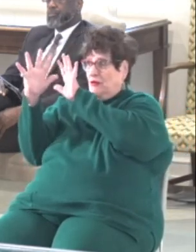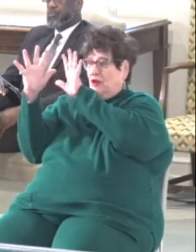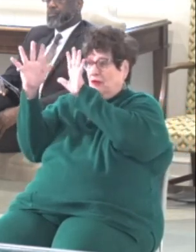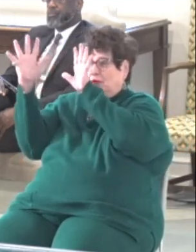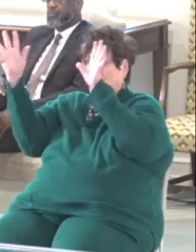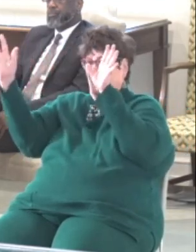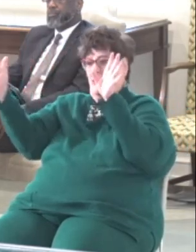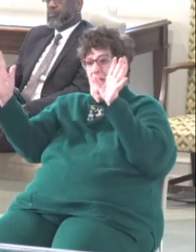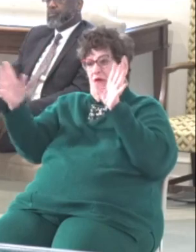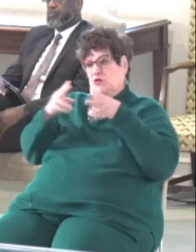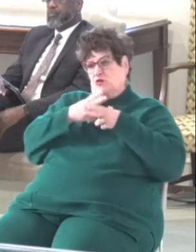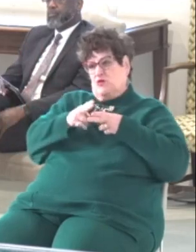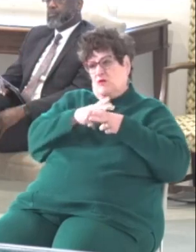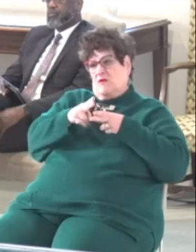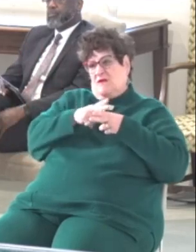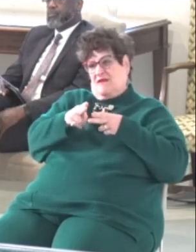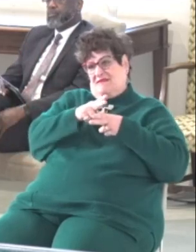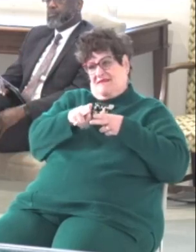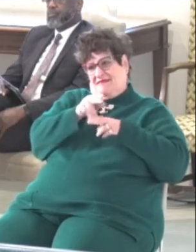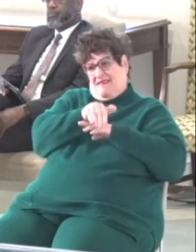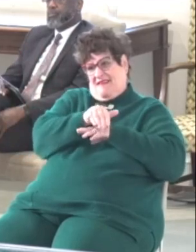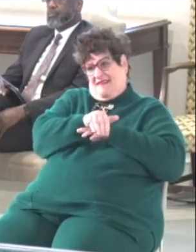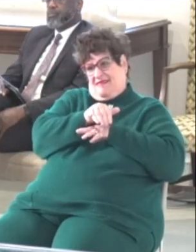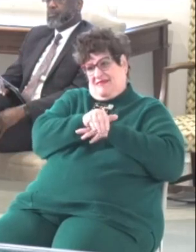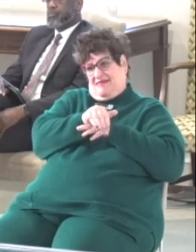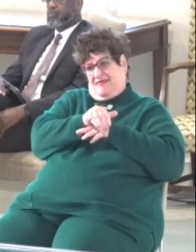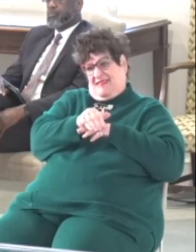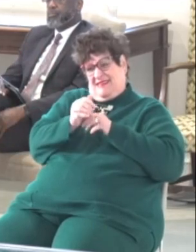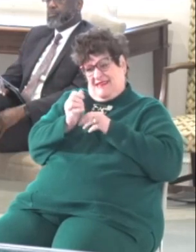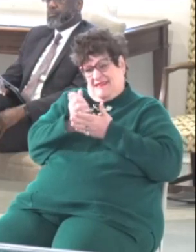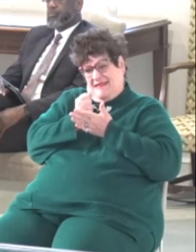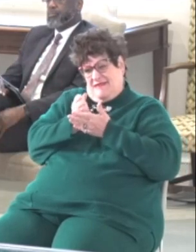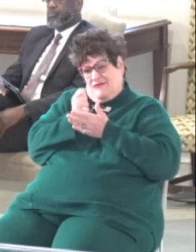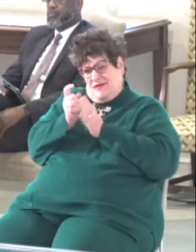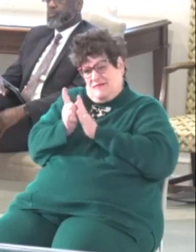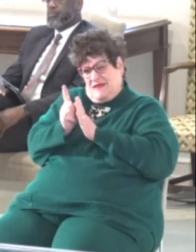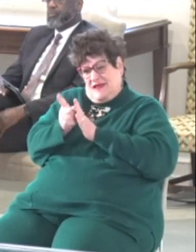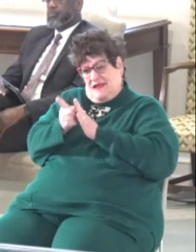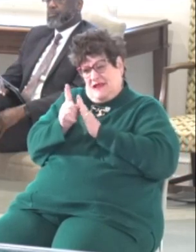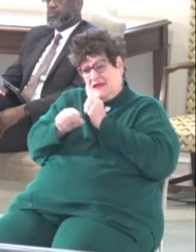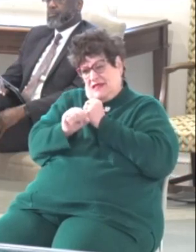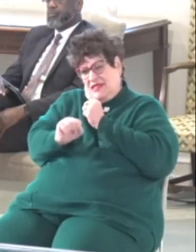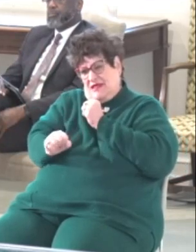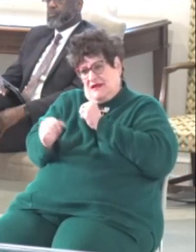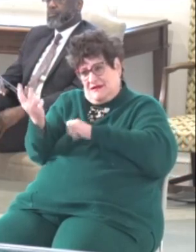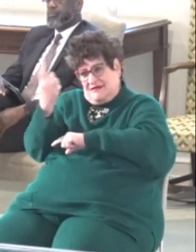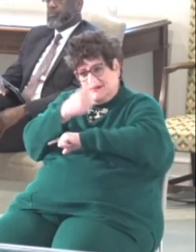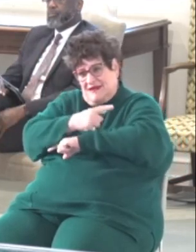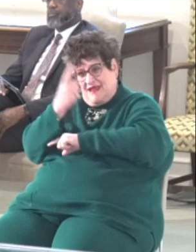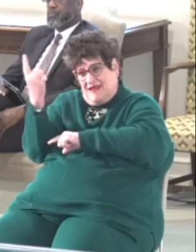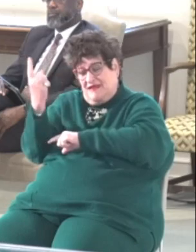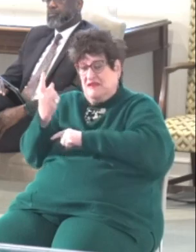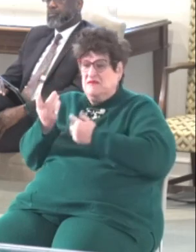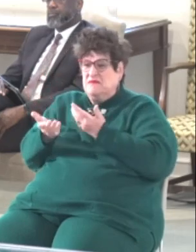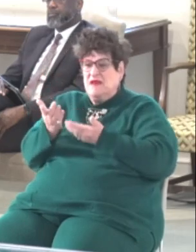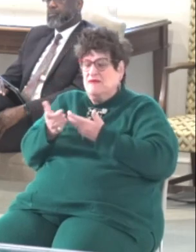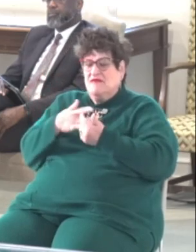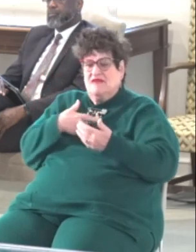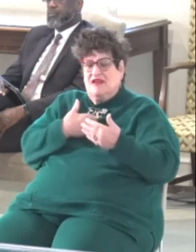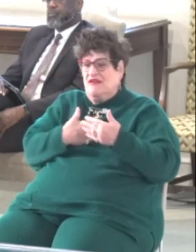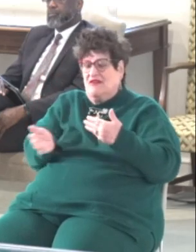by day, minute by minute, the days grow longer, and it may not seem like a difference today